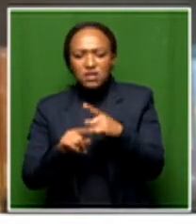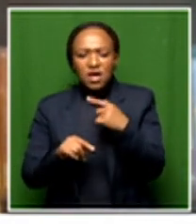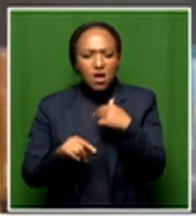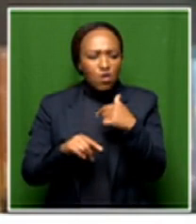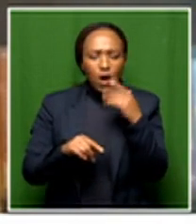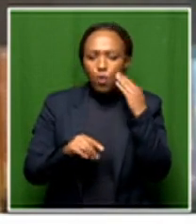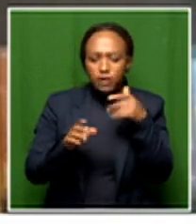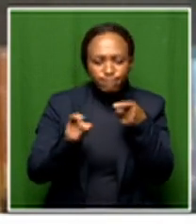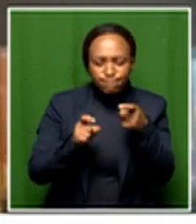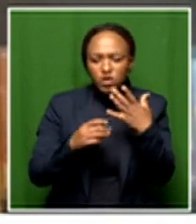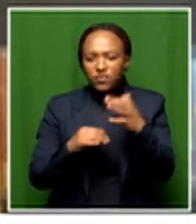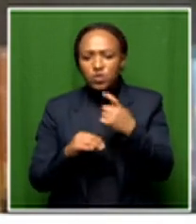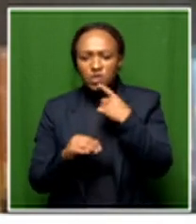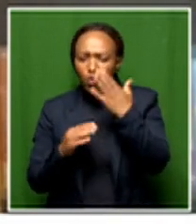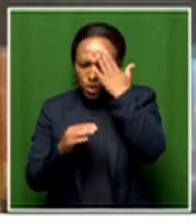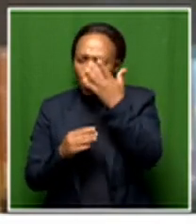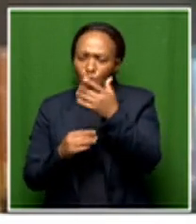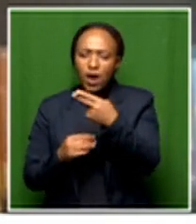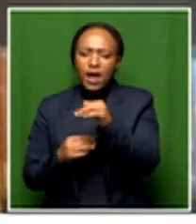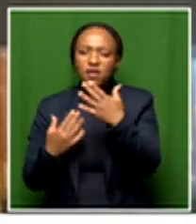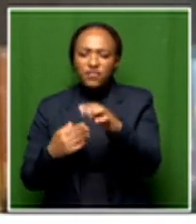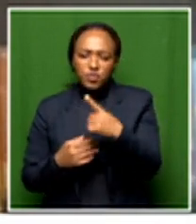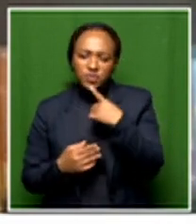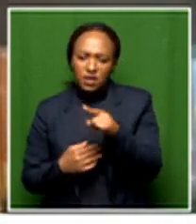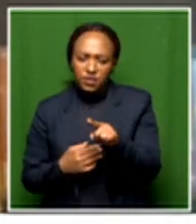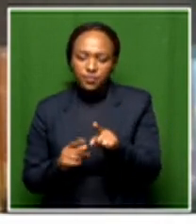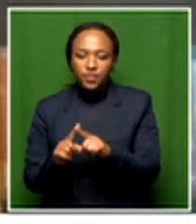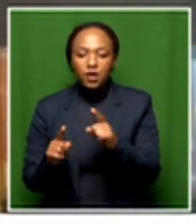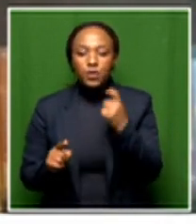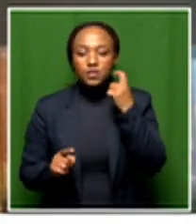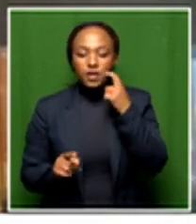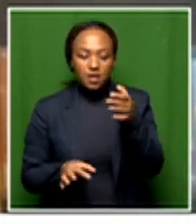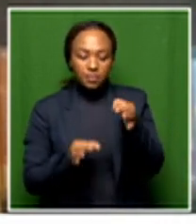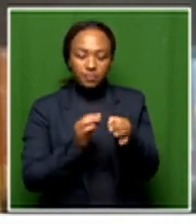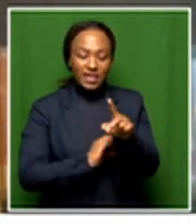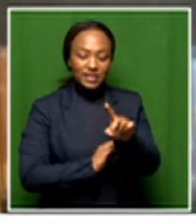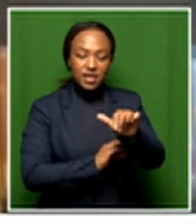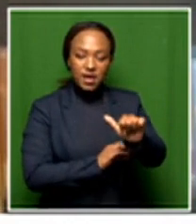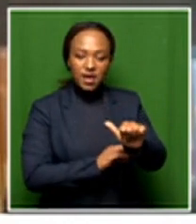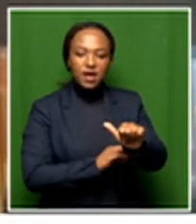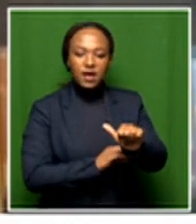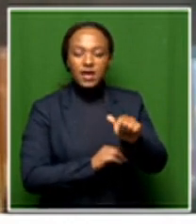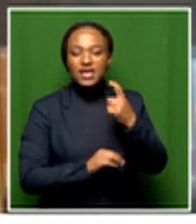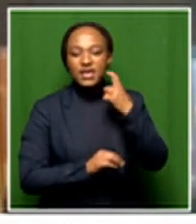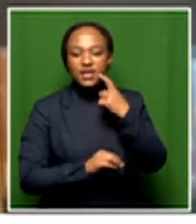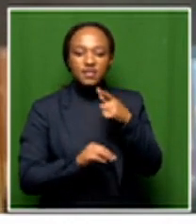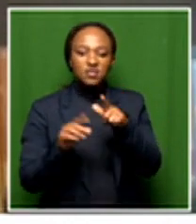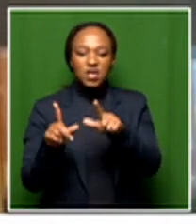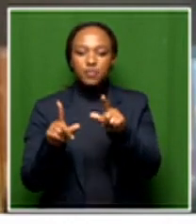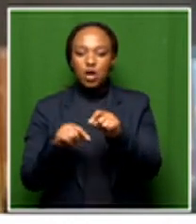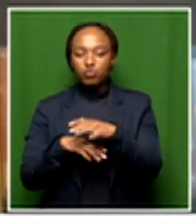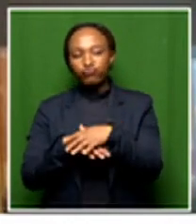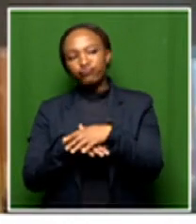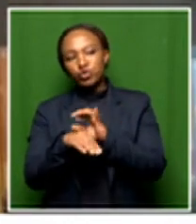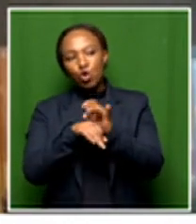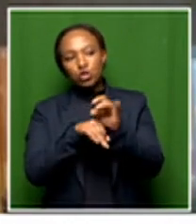So when someone resigns like John Moodey, it is easy for the DA wire pullers, white wire pullers, to sit somewhere in Cape Town and consult